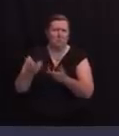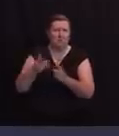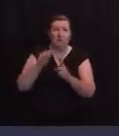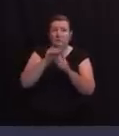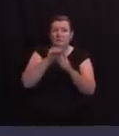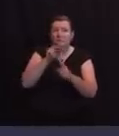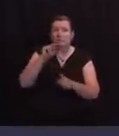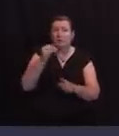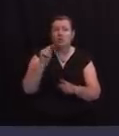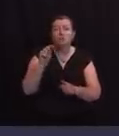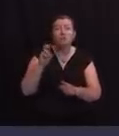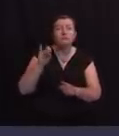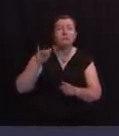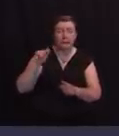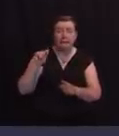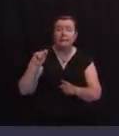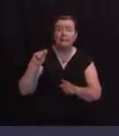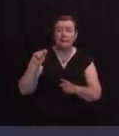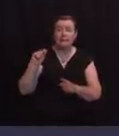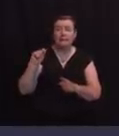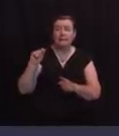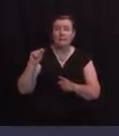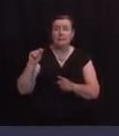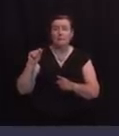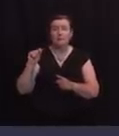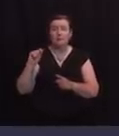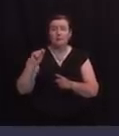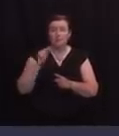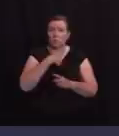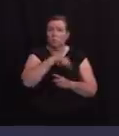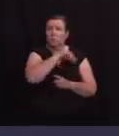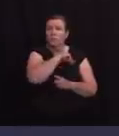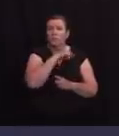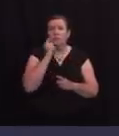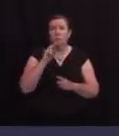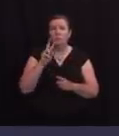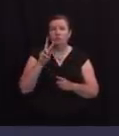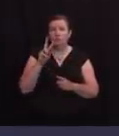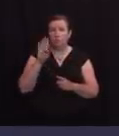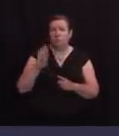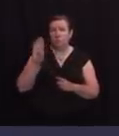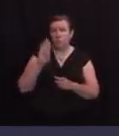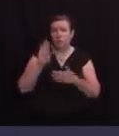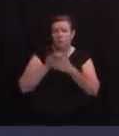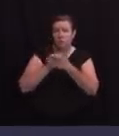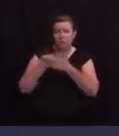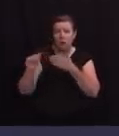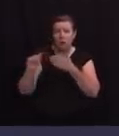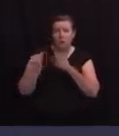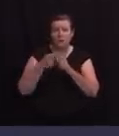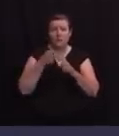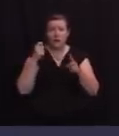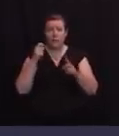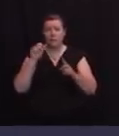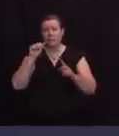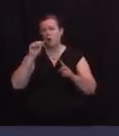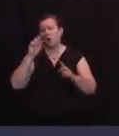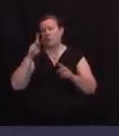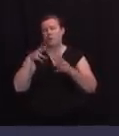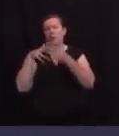eligible for plus or minus $2 billion in American Rescue Plan